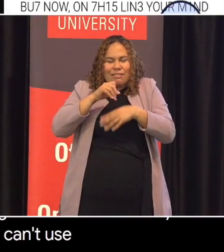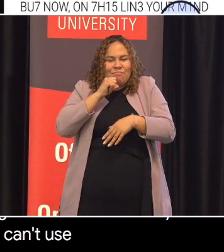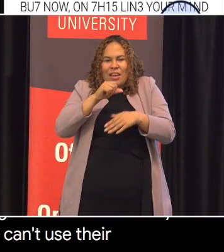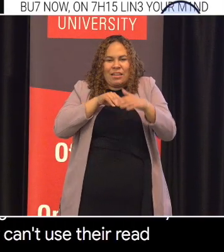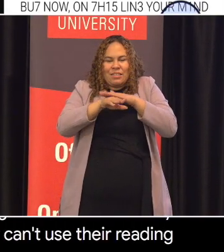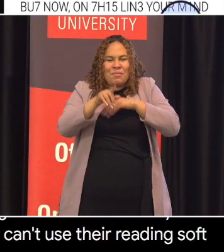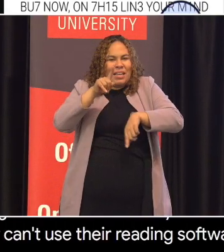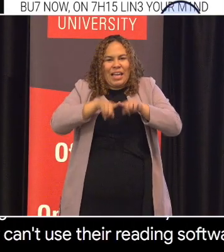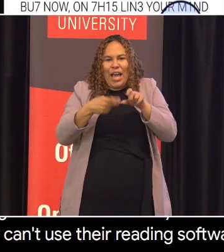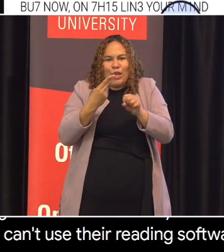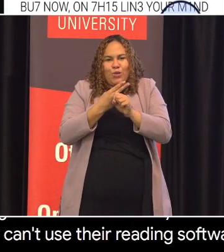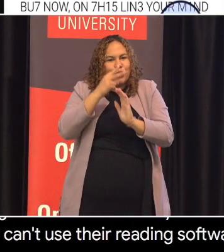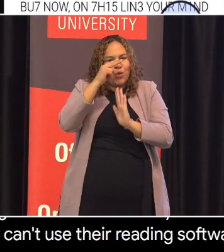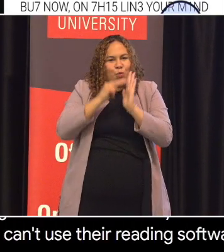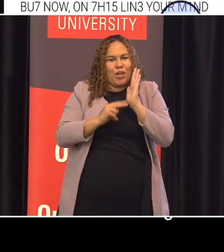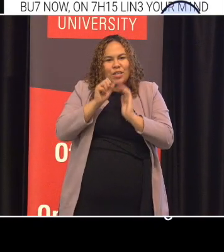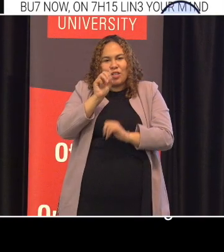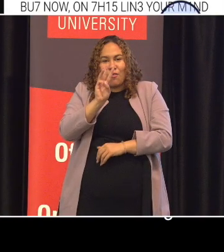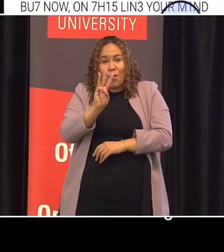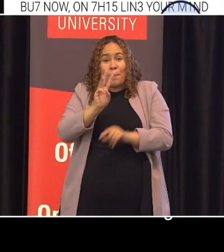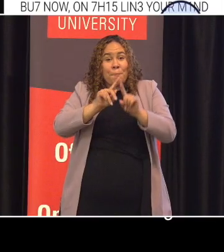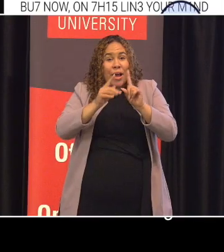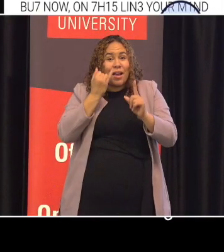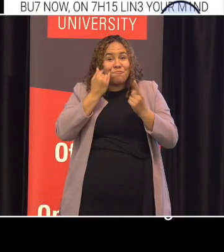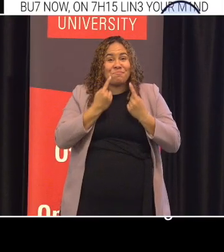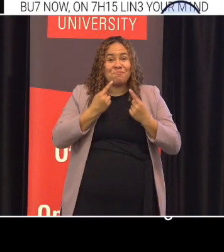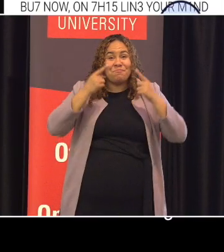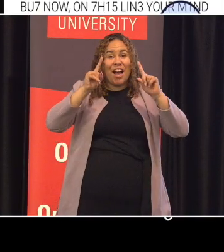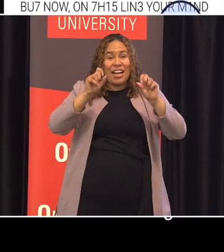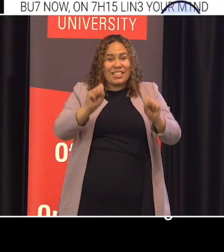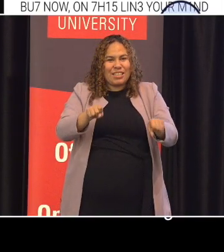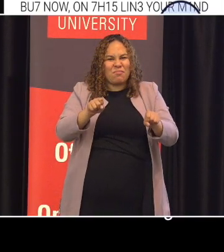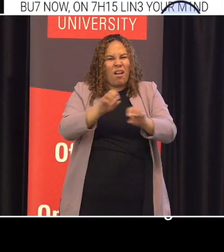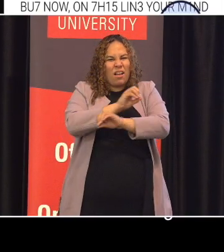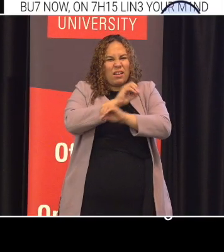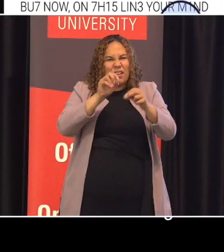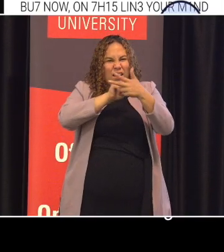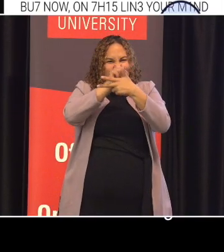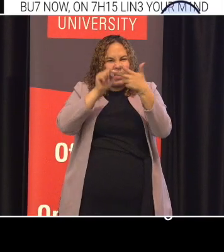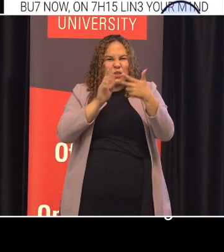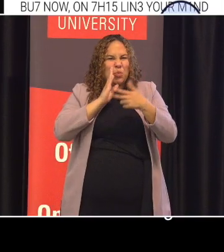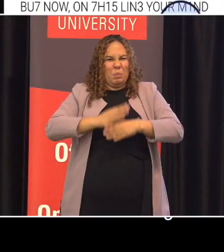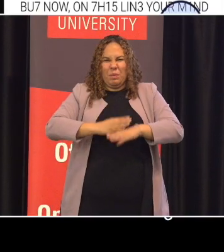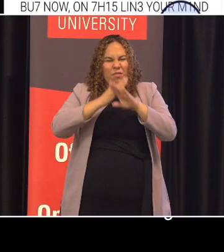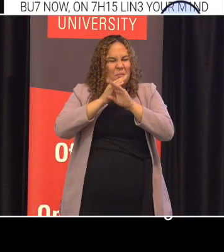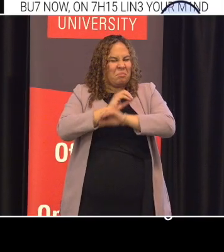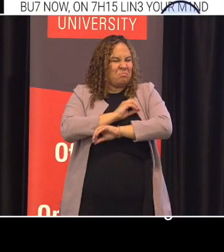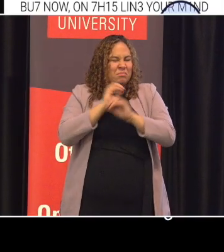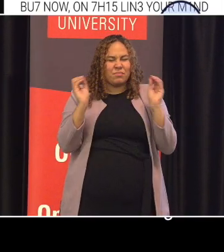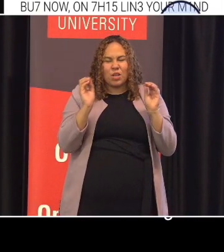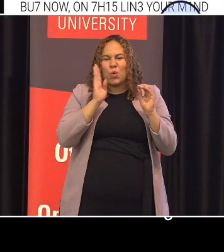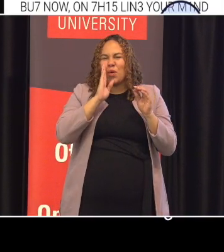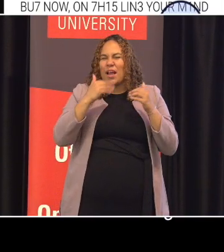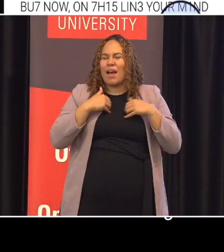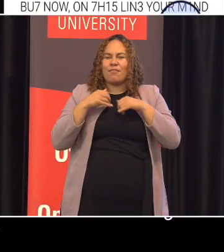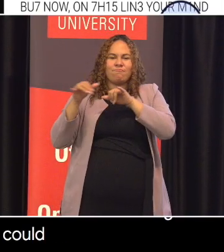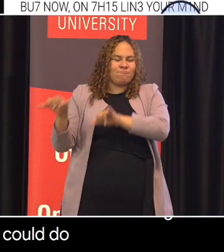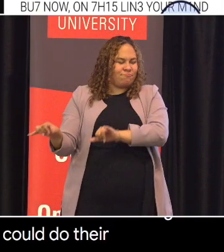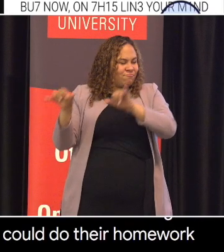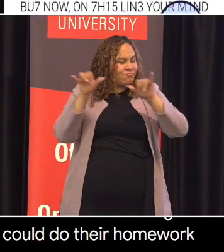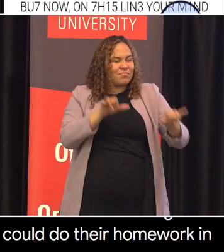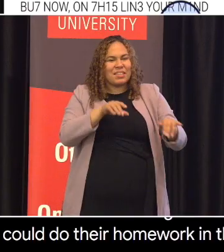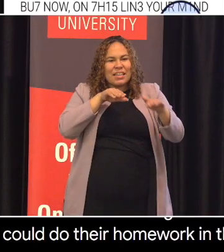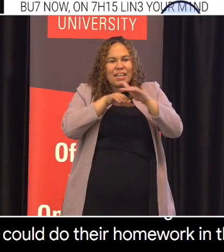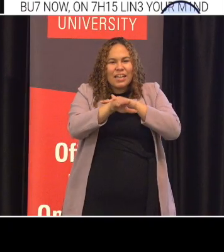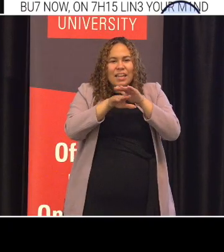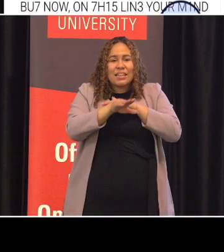their reading software? But if it is accessible, none of those things would be a barrier. They would have the same kind of access, they could do their homework in the